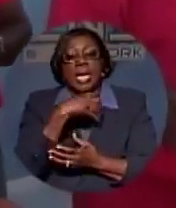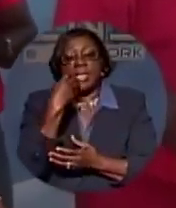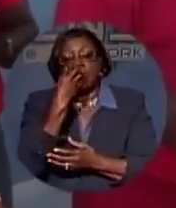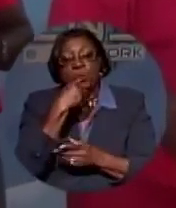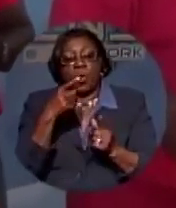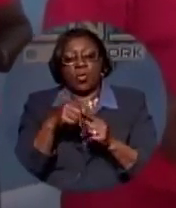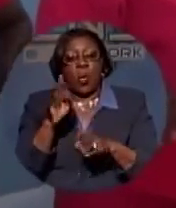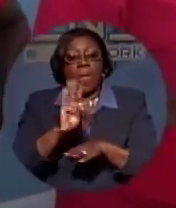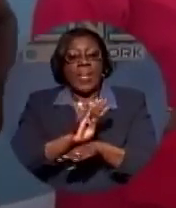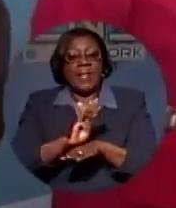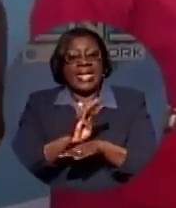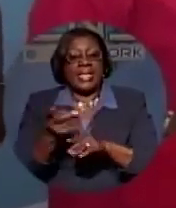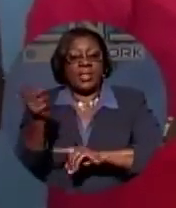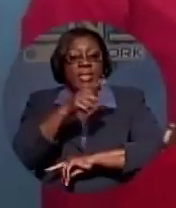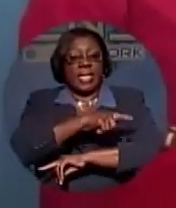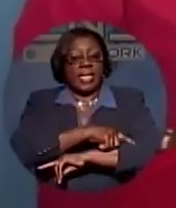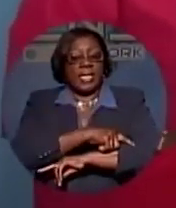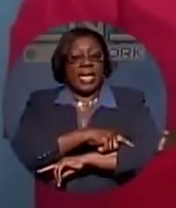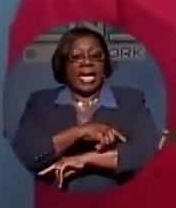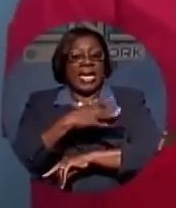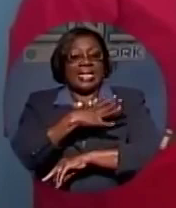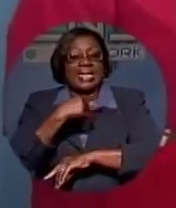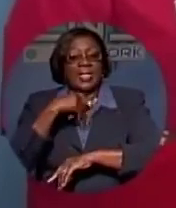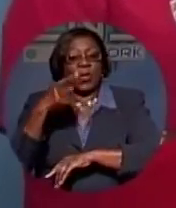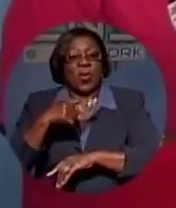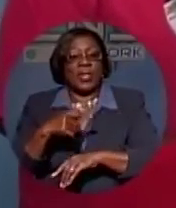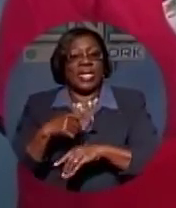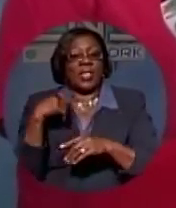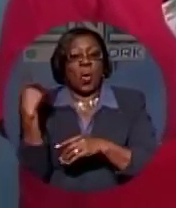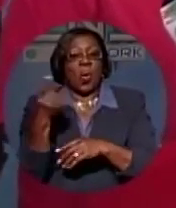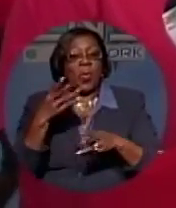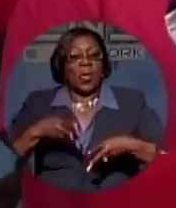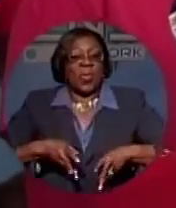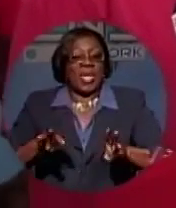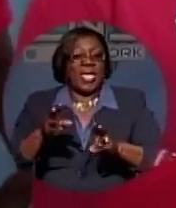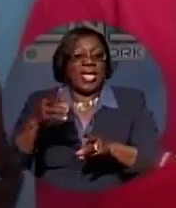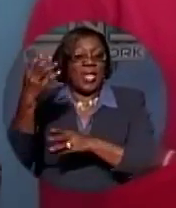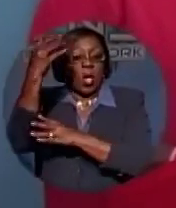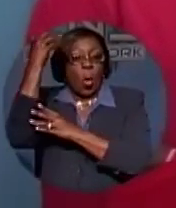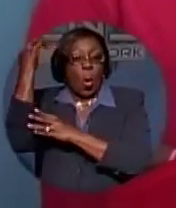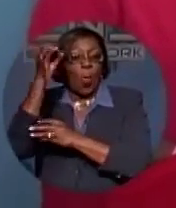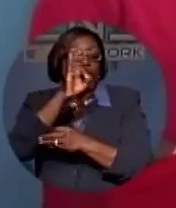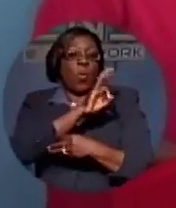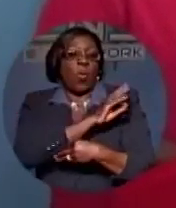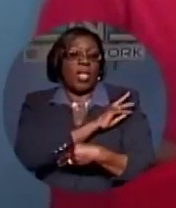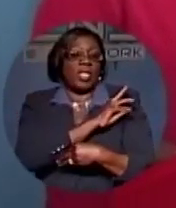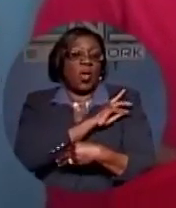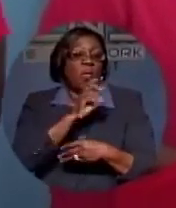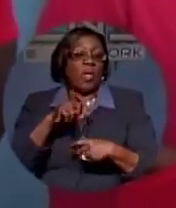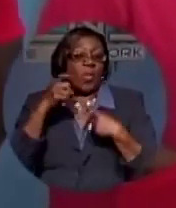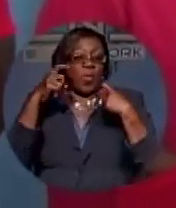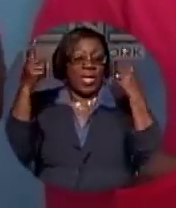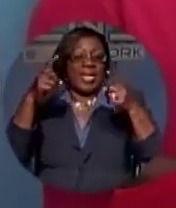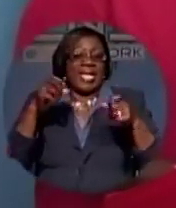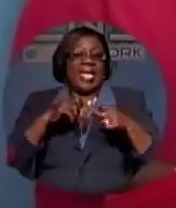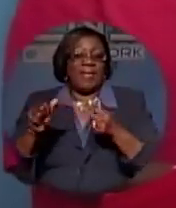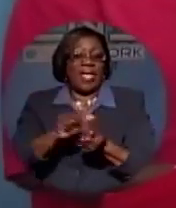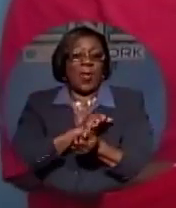I spoke to Bimini today, and they told me the only way that Obi Wilson will win if he gets washed in the